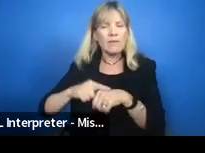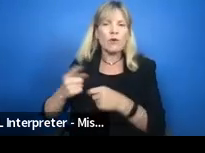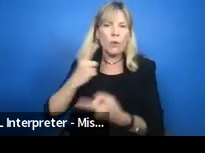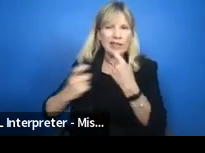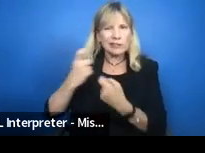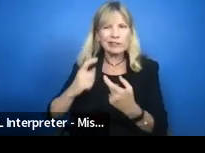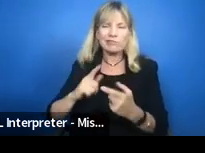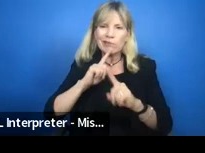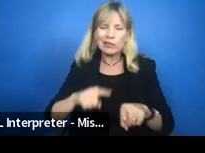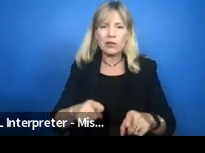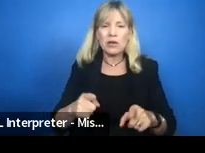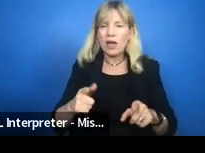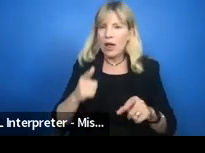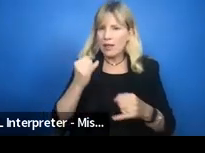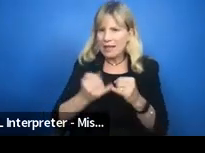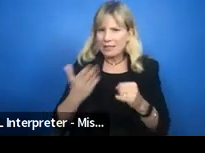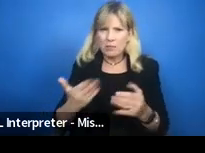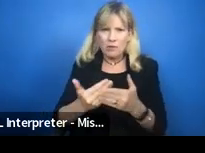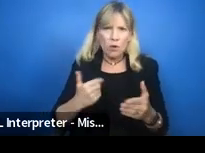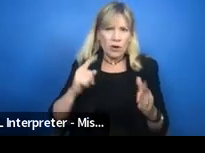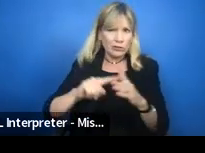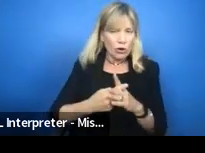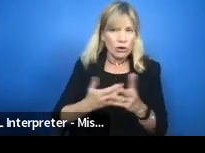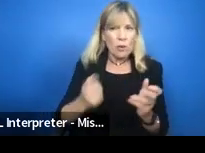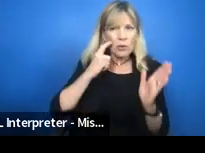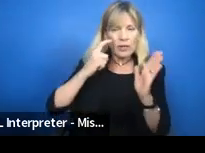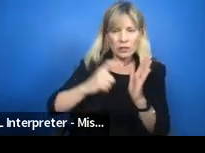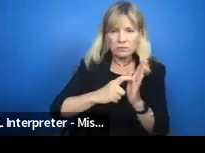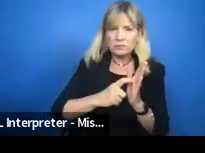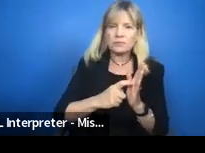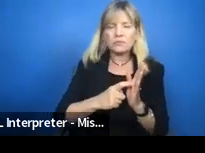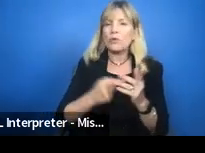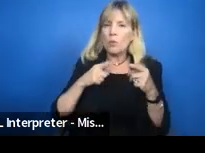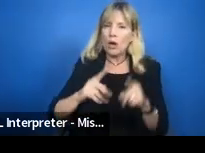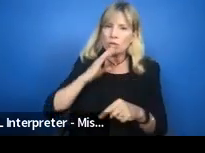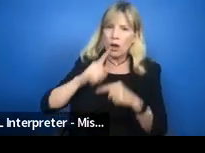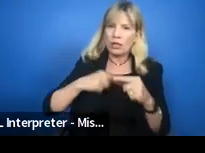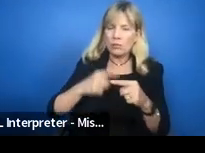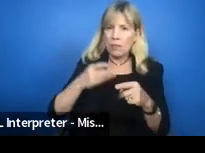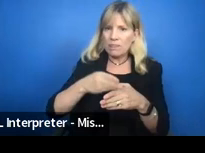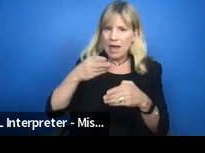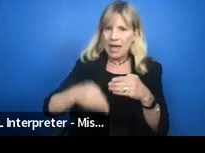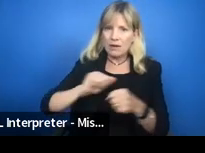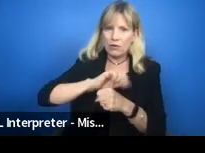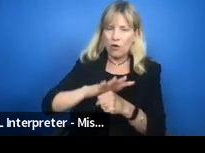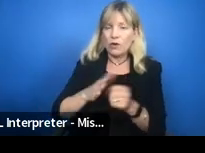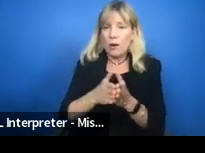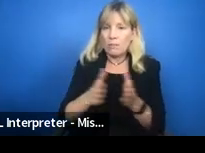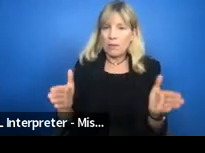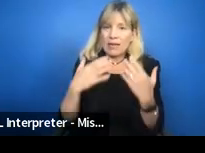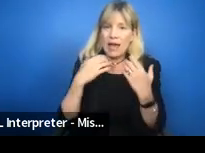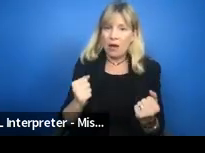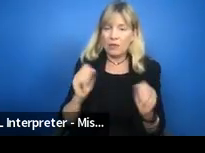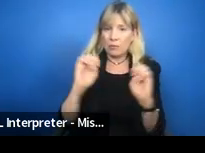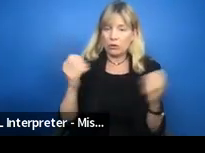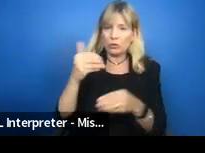last thing before we get started that I wanted to acknowledge is, you know, while we're talking about the end of the COVID public health emergency tonight,